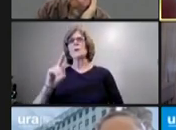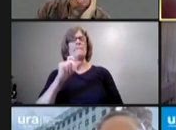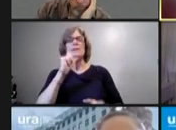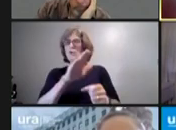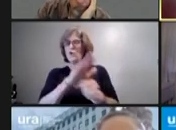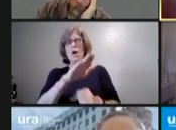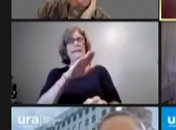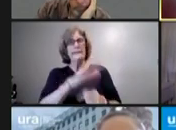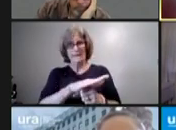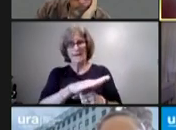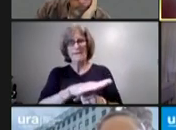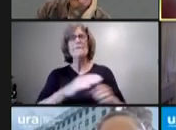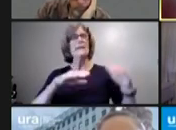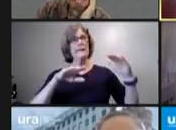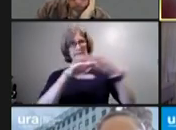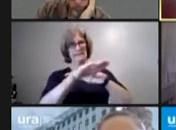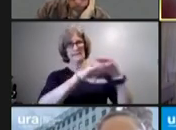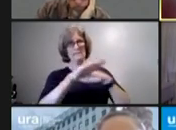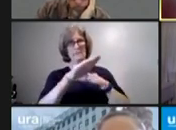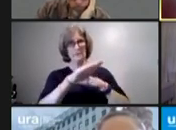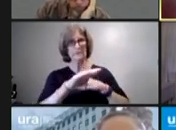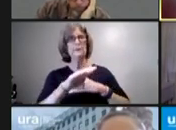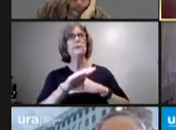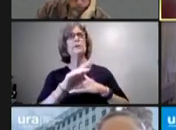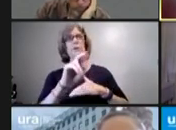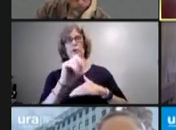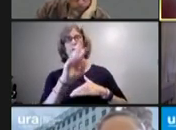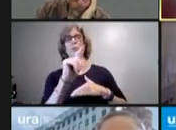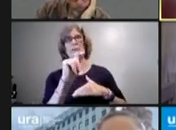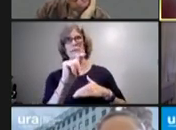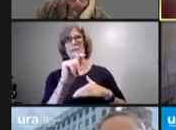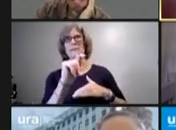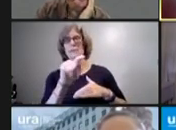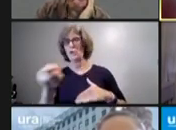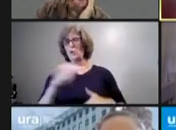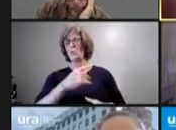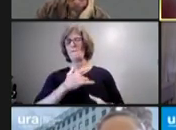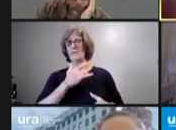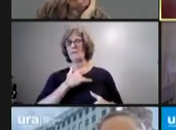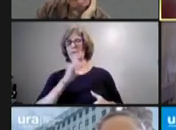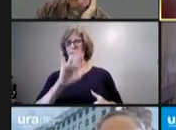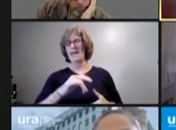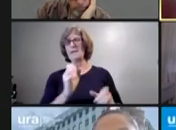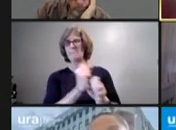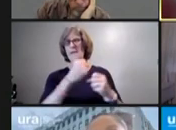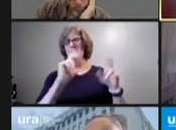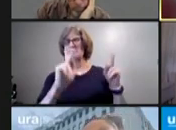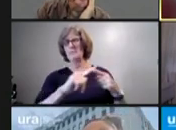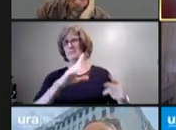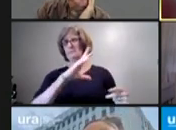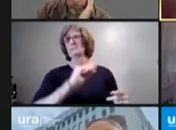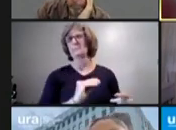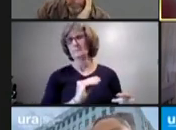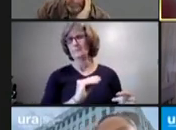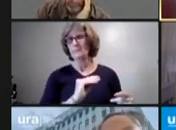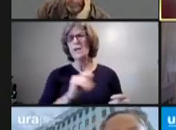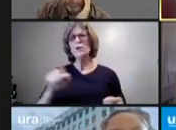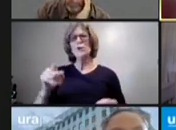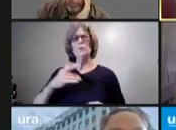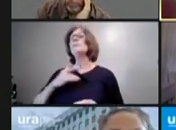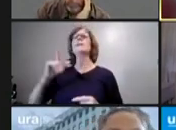discourage applications from eligible units? To what extent is the lack of accessibility a barrier to individuals and